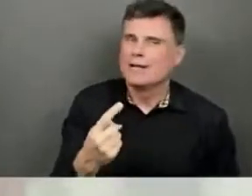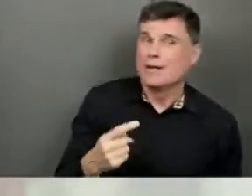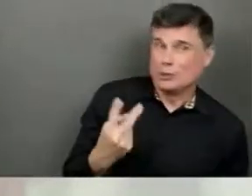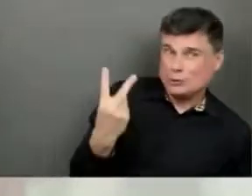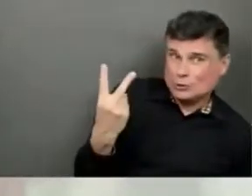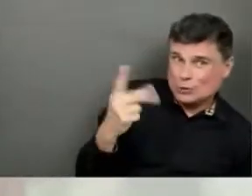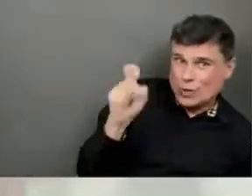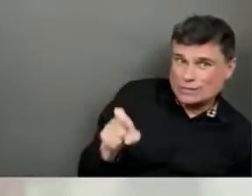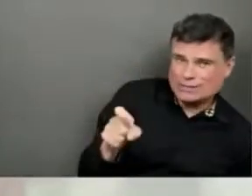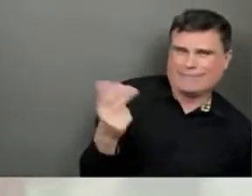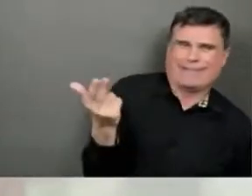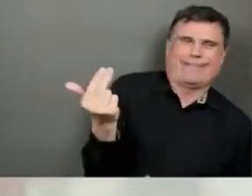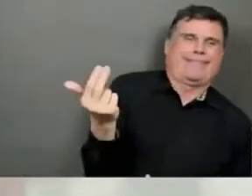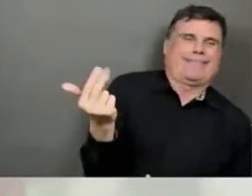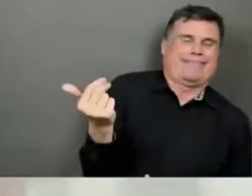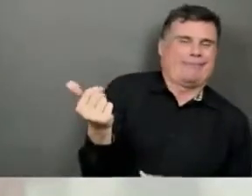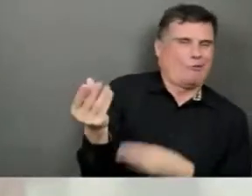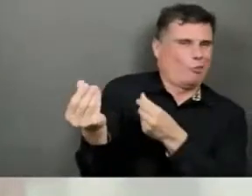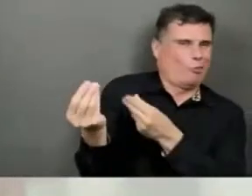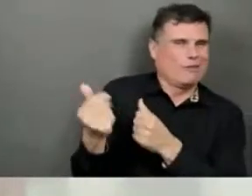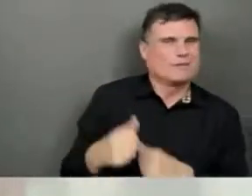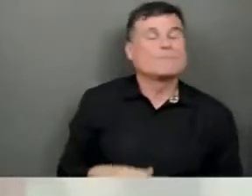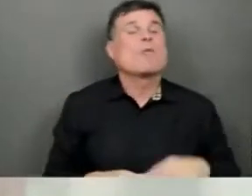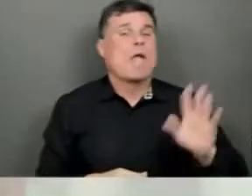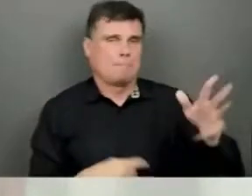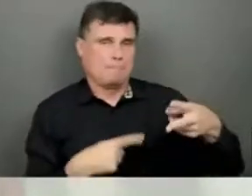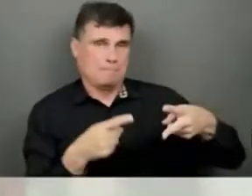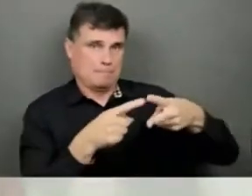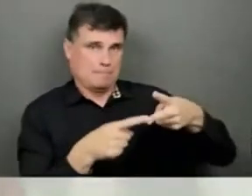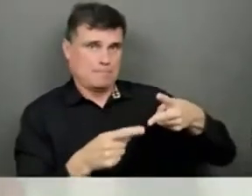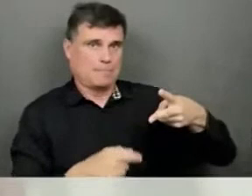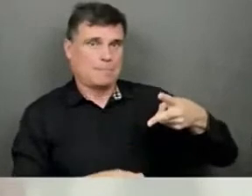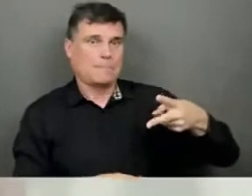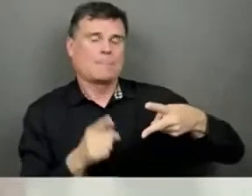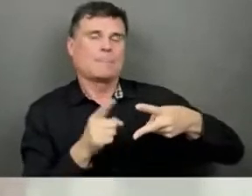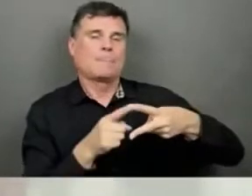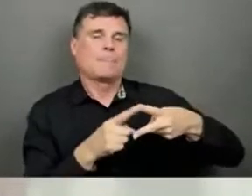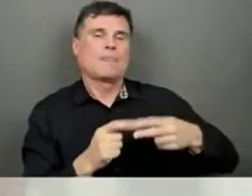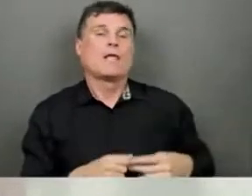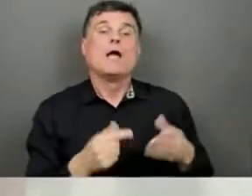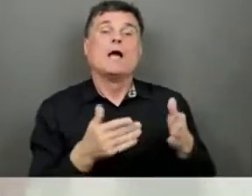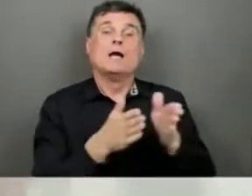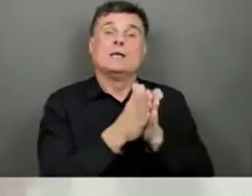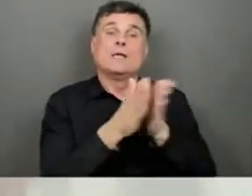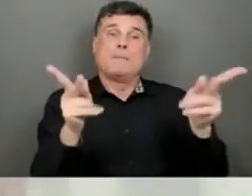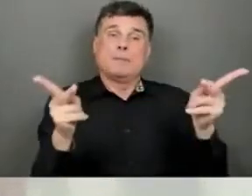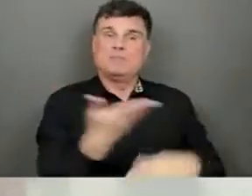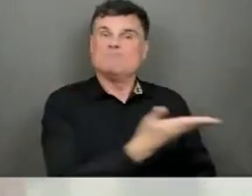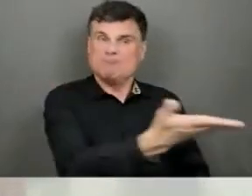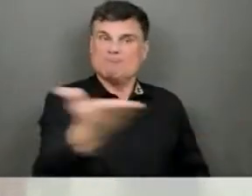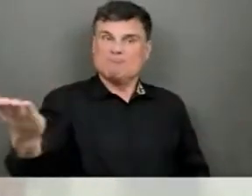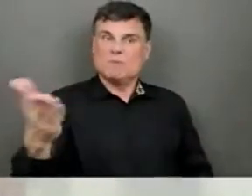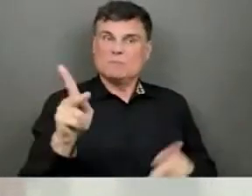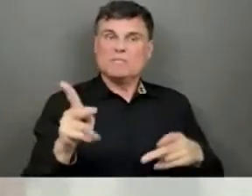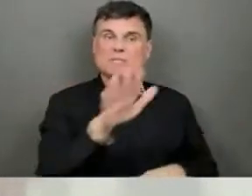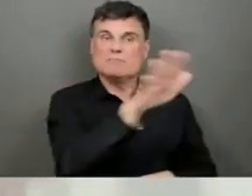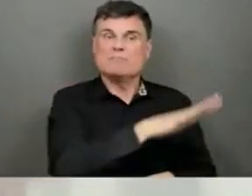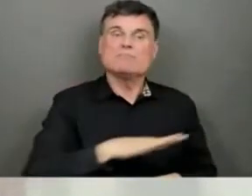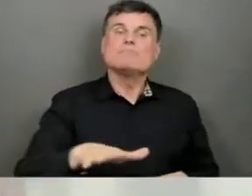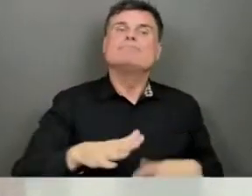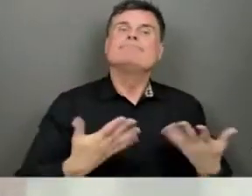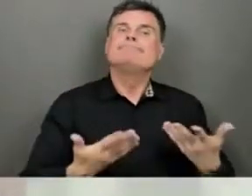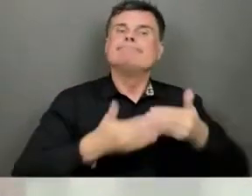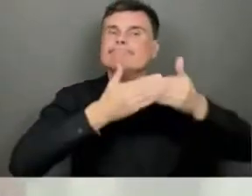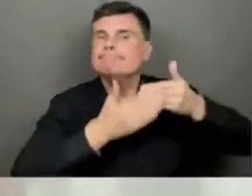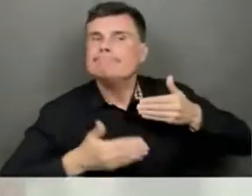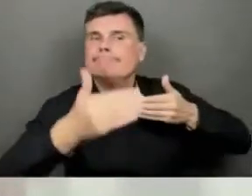Just to start with. In terms of the general population long term, is the assumption now that there will